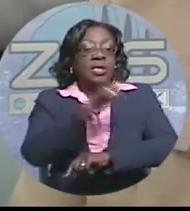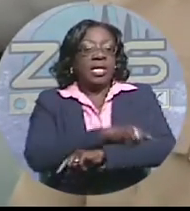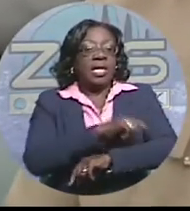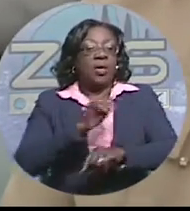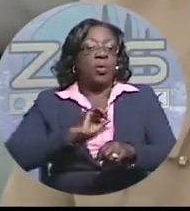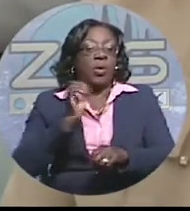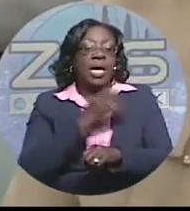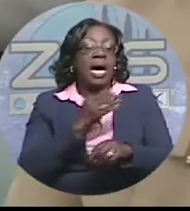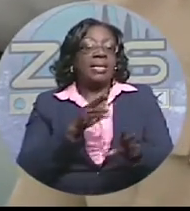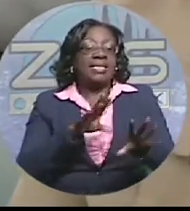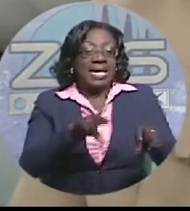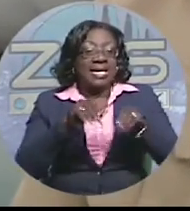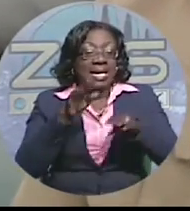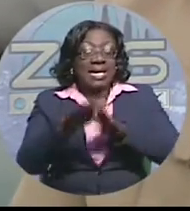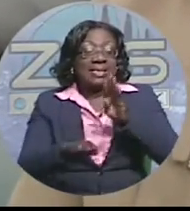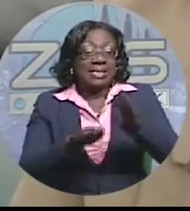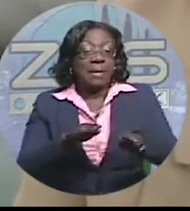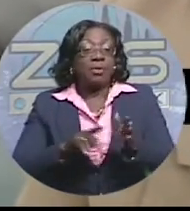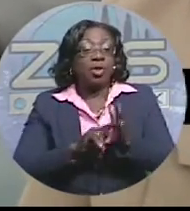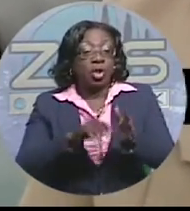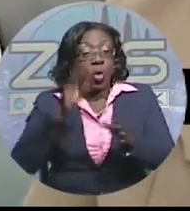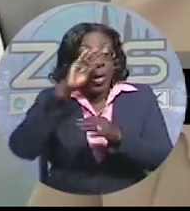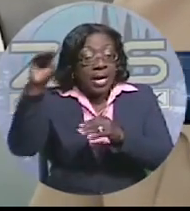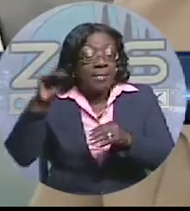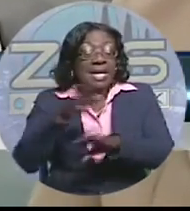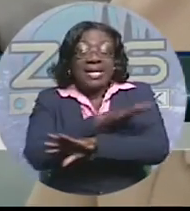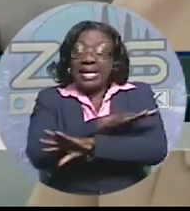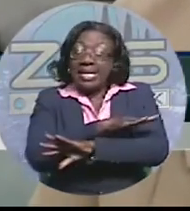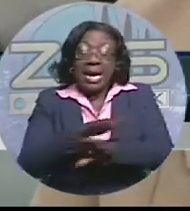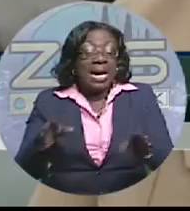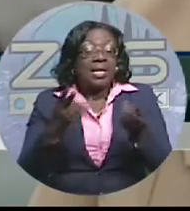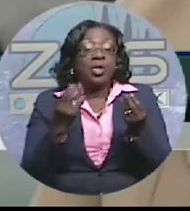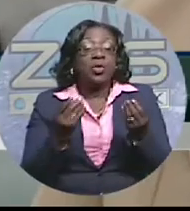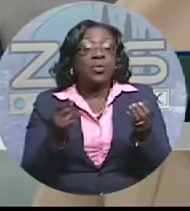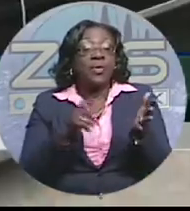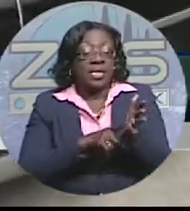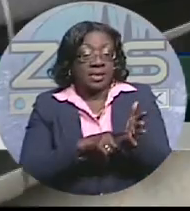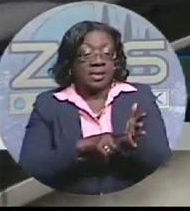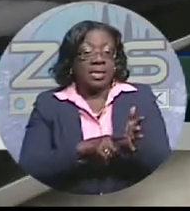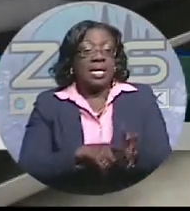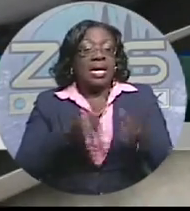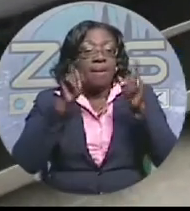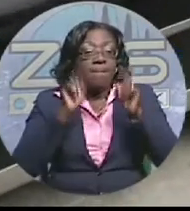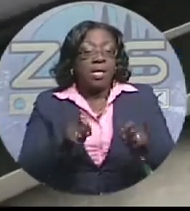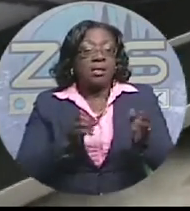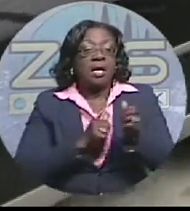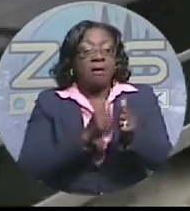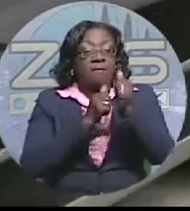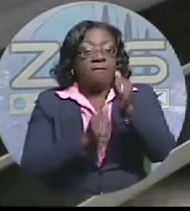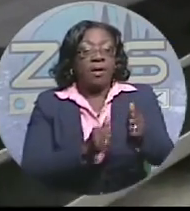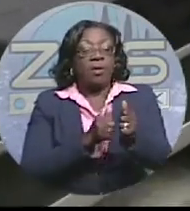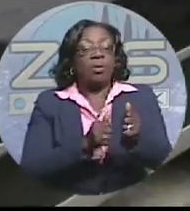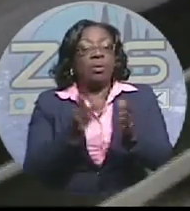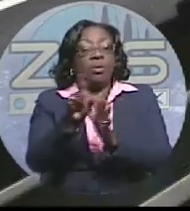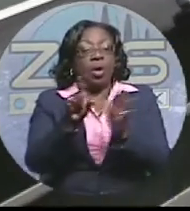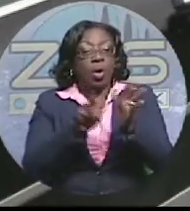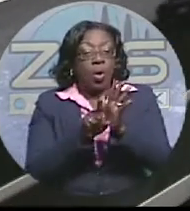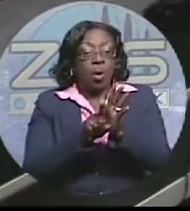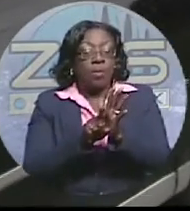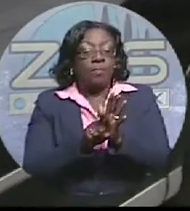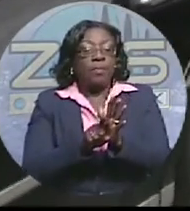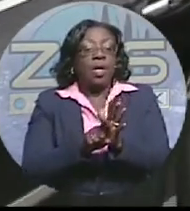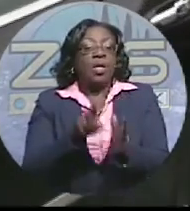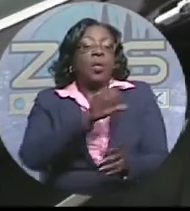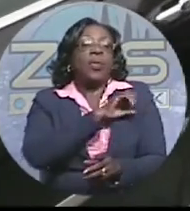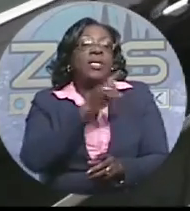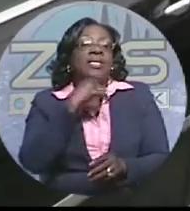a bold step to show him that he can't just disrespect the law, have no regard for law in these communities. Police say it's an